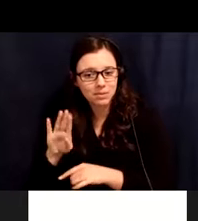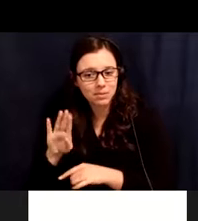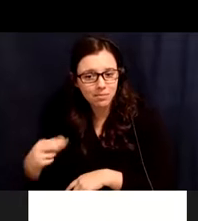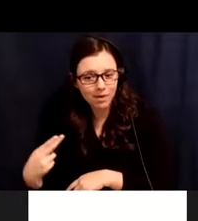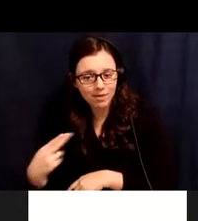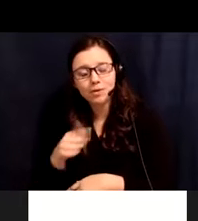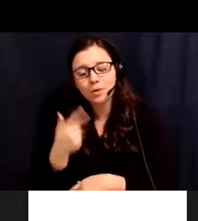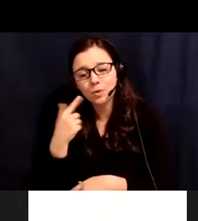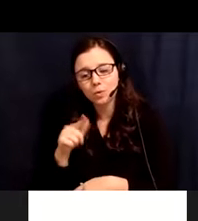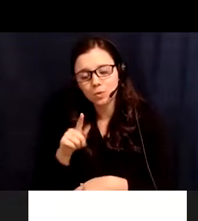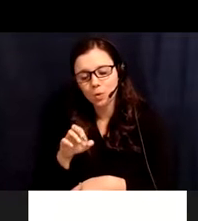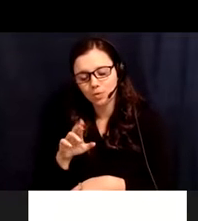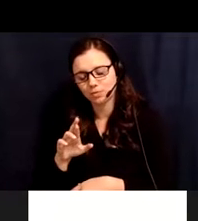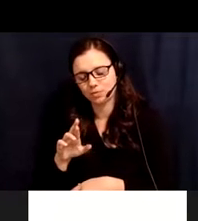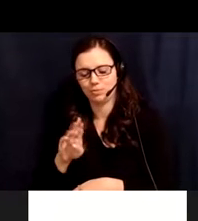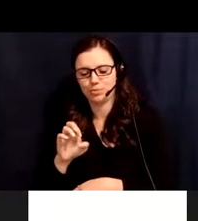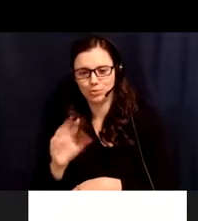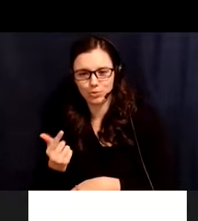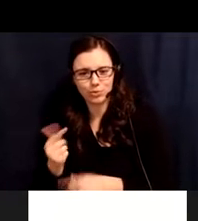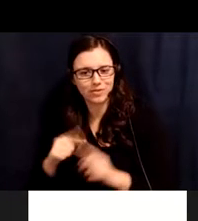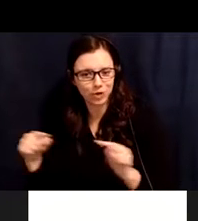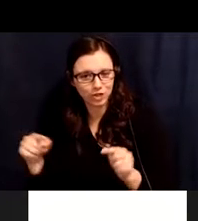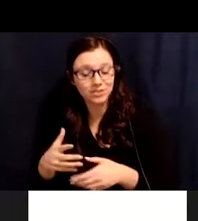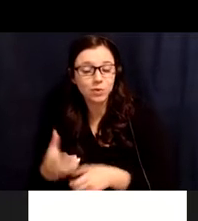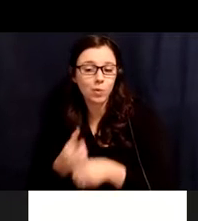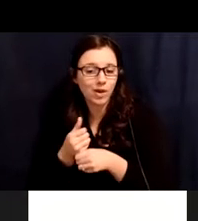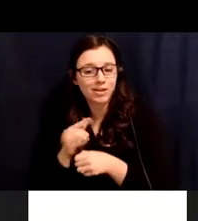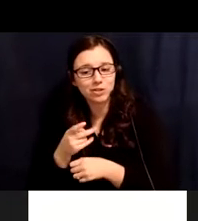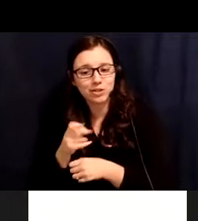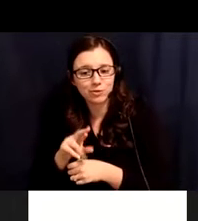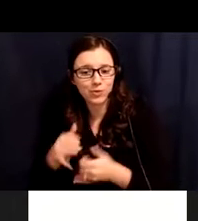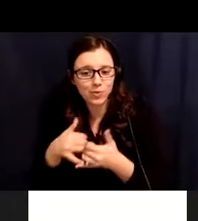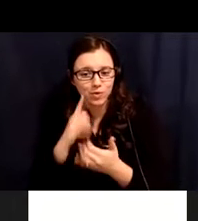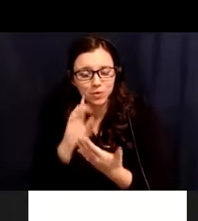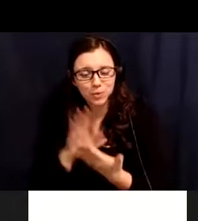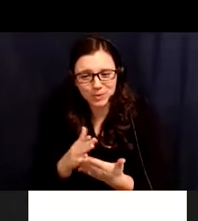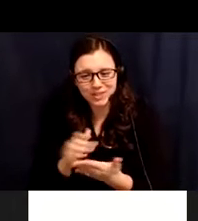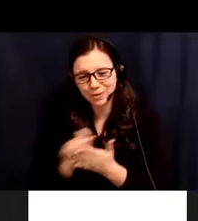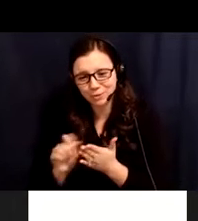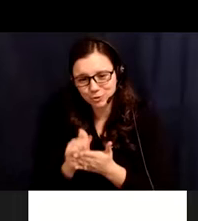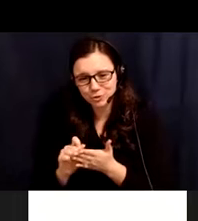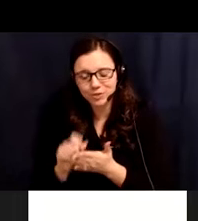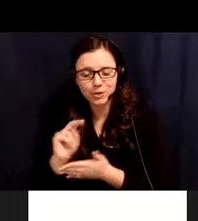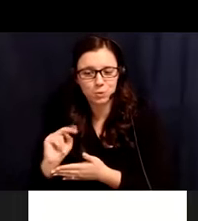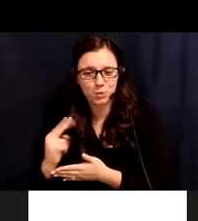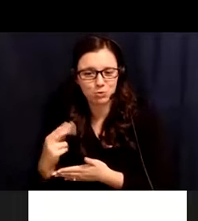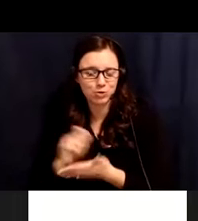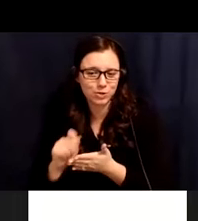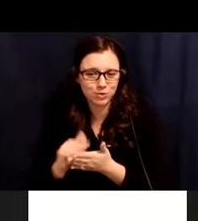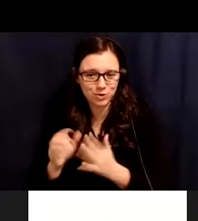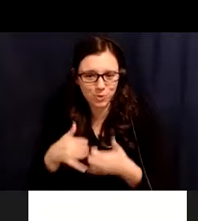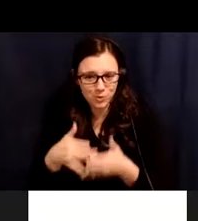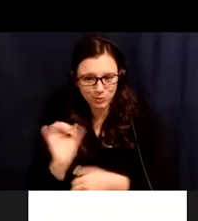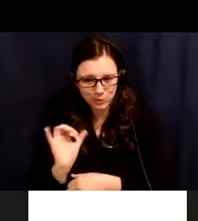Bach-Goldberg variations, which won the Scheffner Award for Music and Literature and the New Hampshire Literary Award. Another